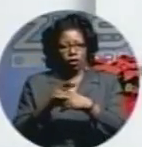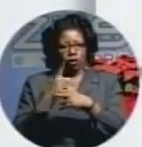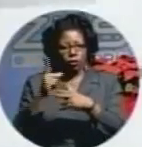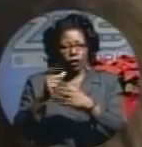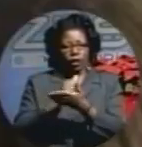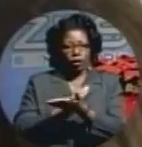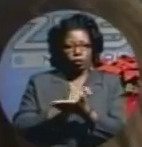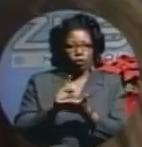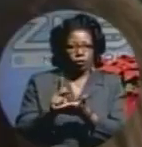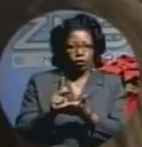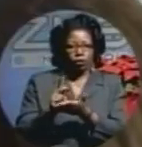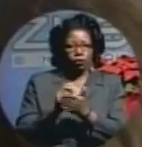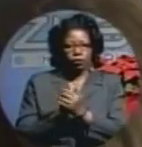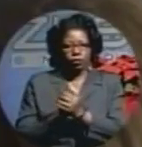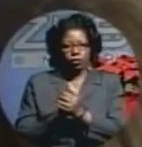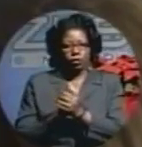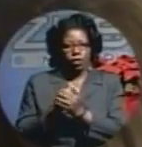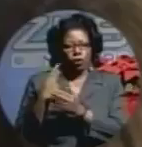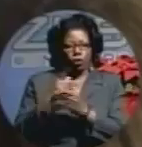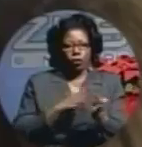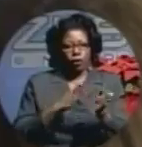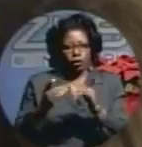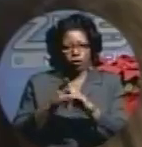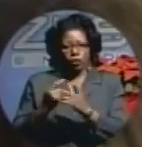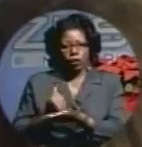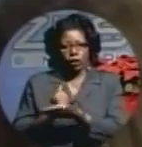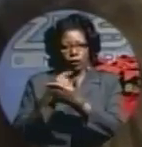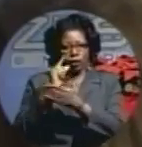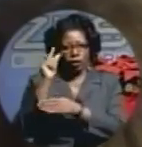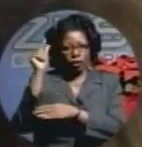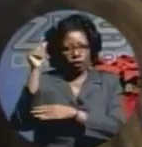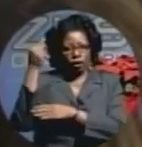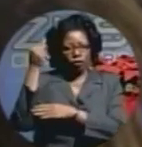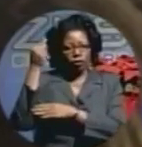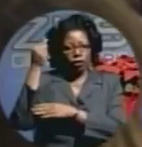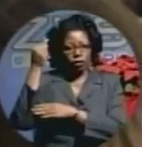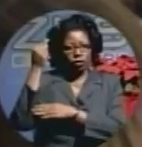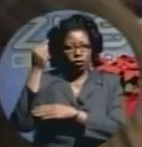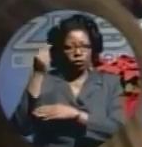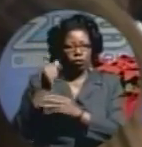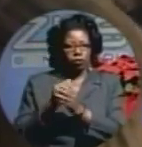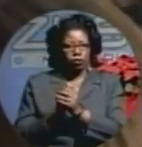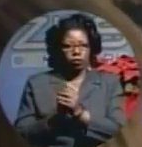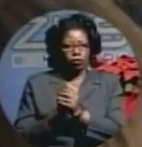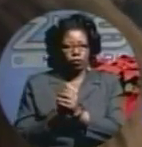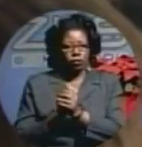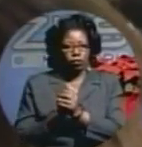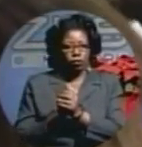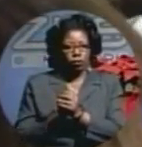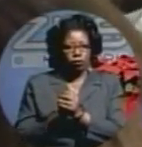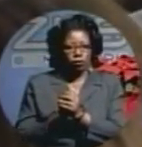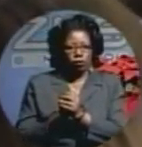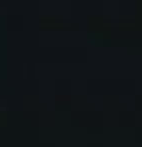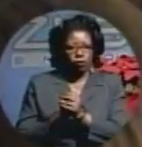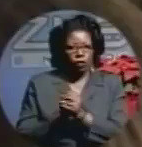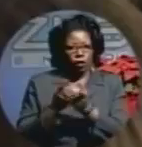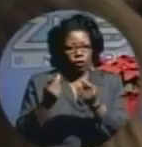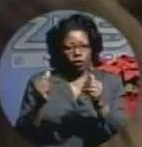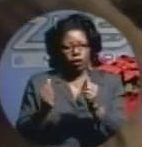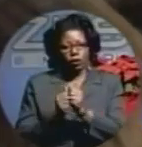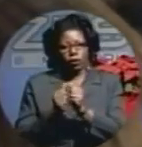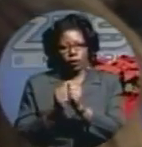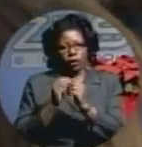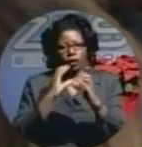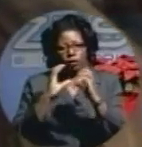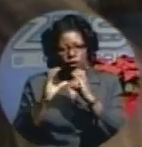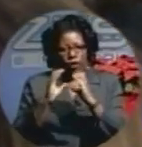an approval. They were prepared to assist the government in every which way in any matter to do with